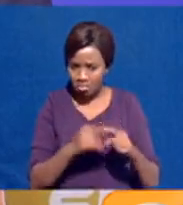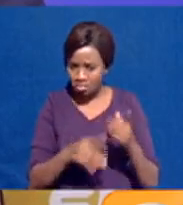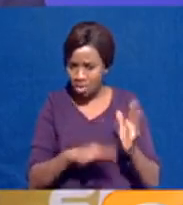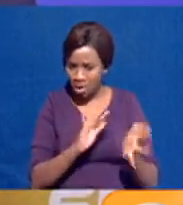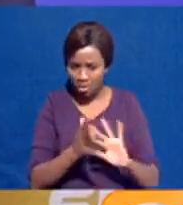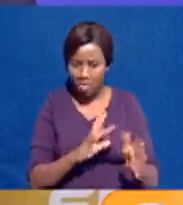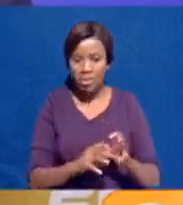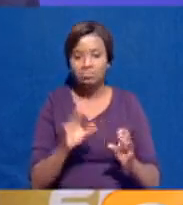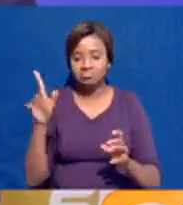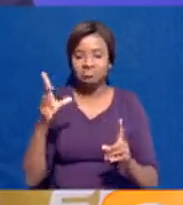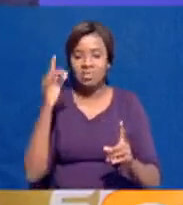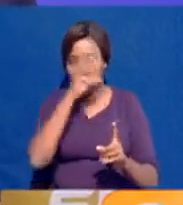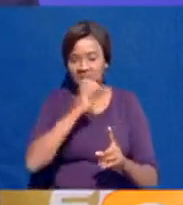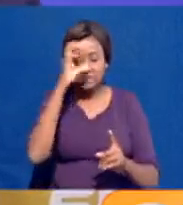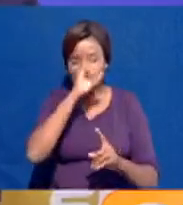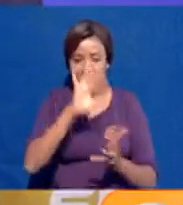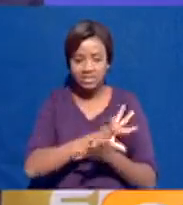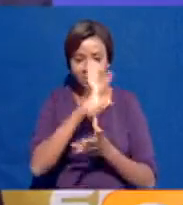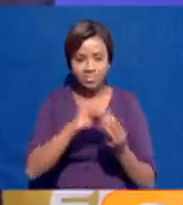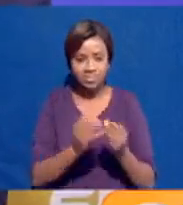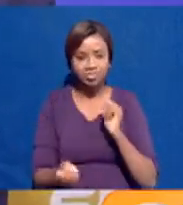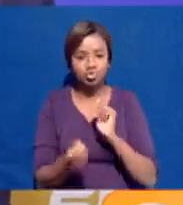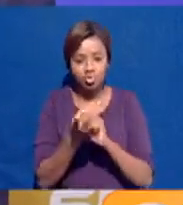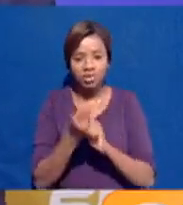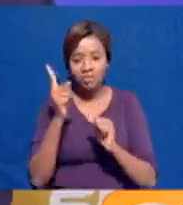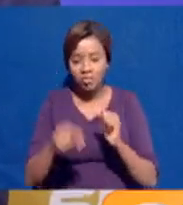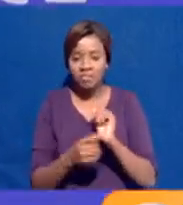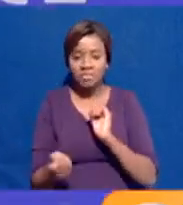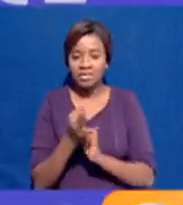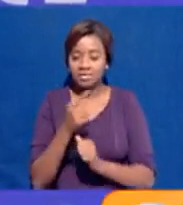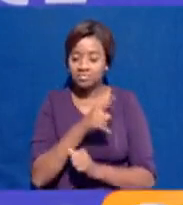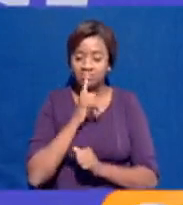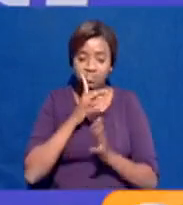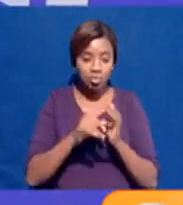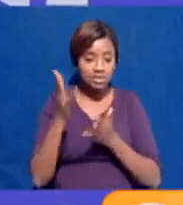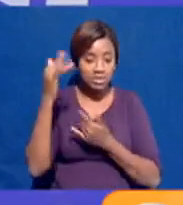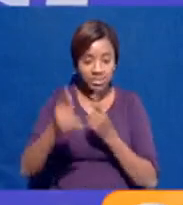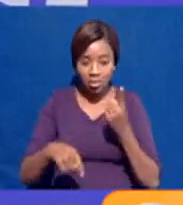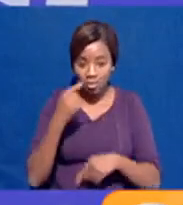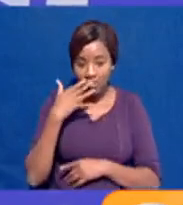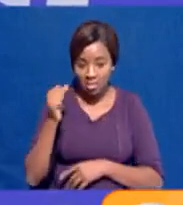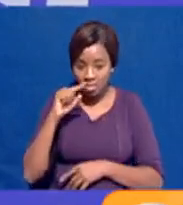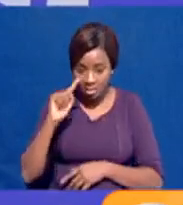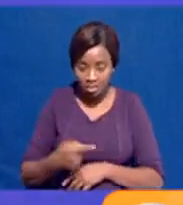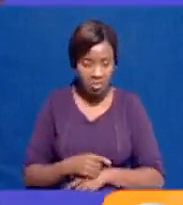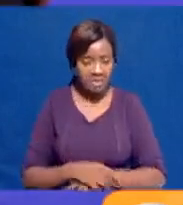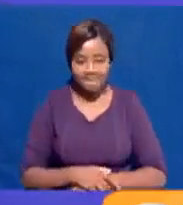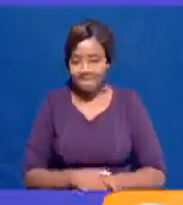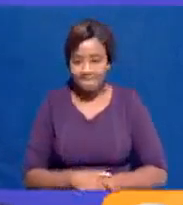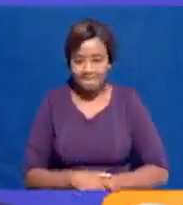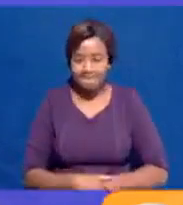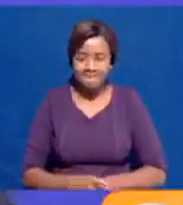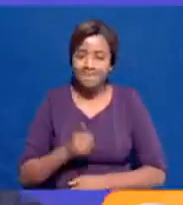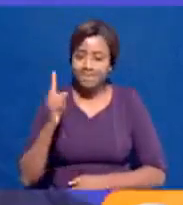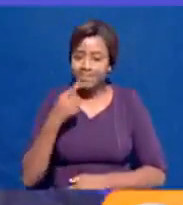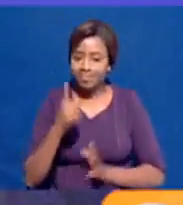laborer, expressed joy when he spoke to Citizen TV. He did not expect to win the 500,000 Kenya shillings jackpot. He